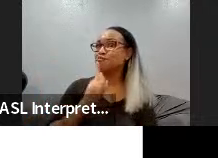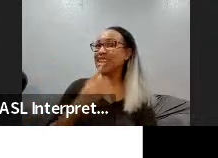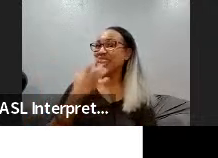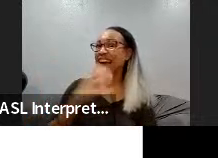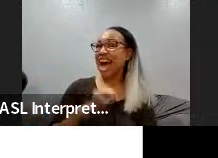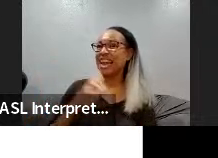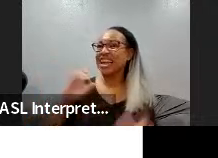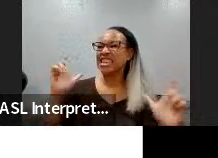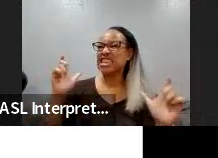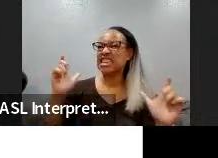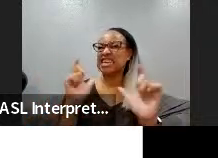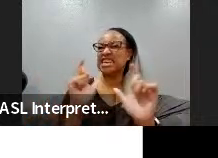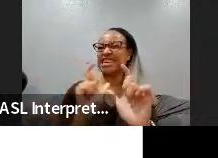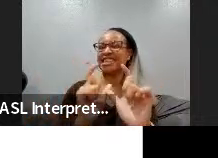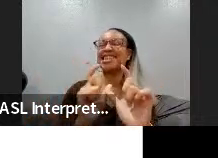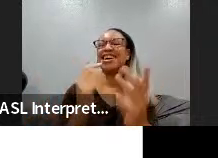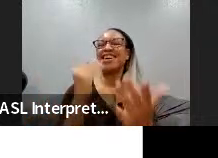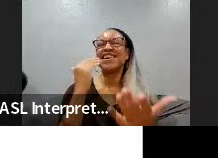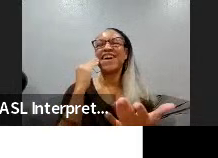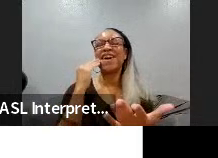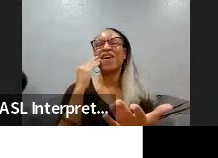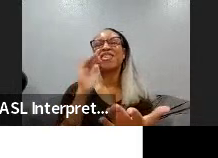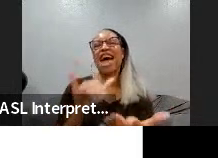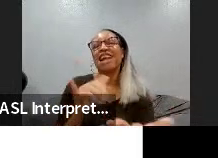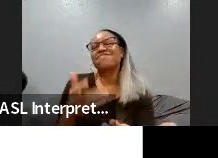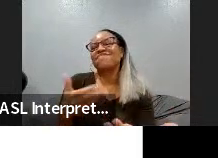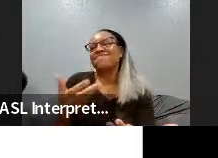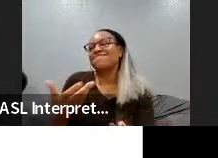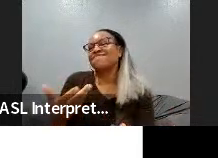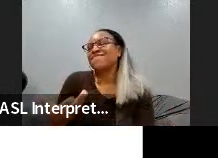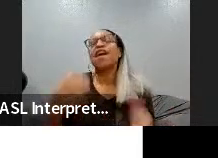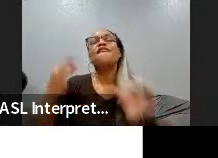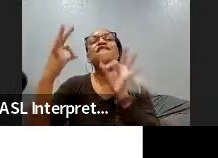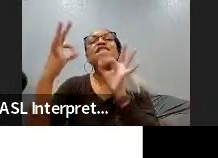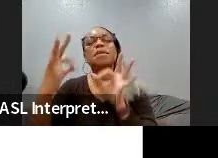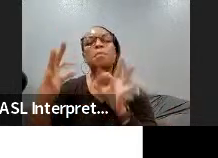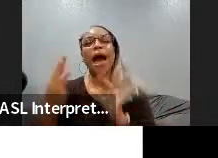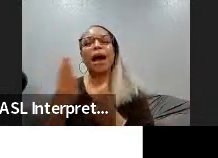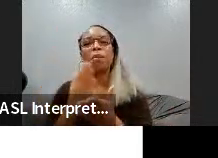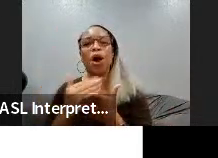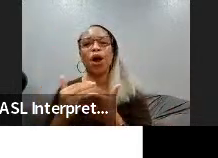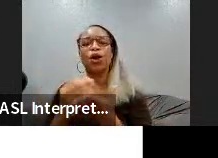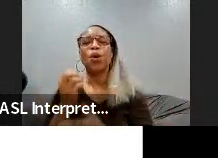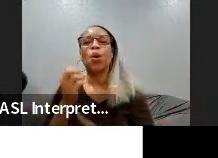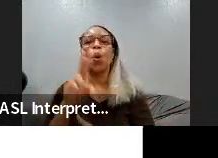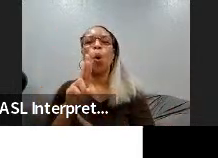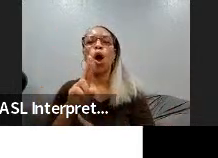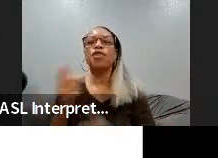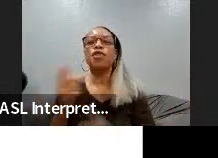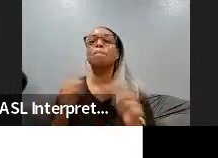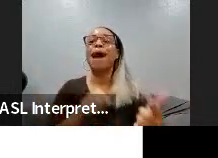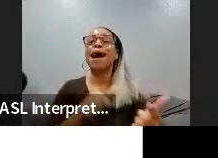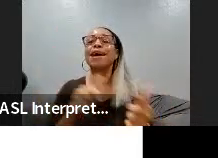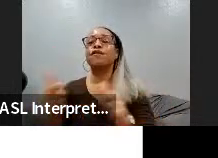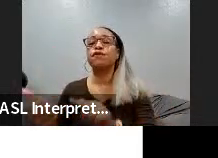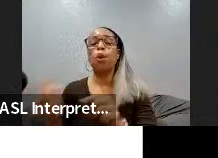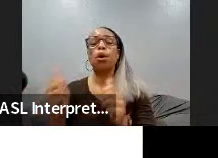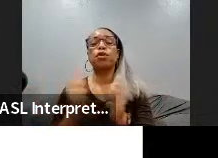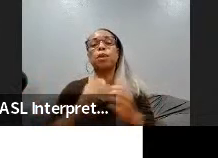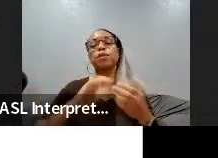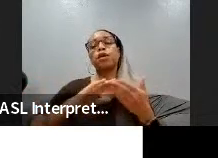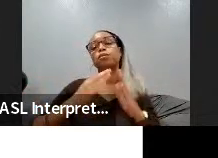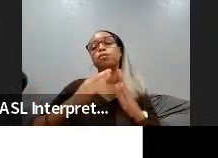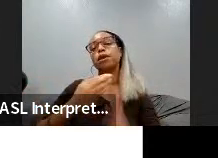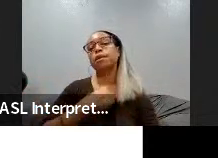narrow the sort of a feedback piece or the back and forth piece with community members